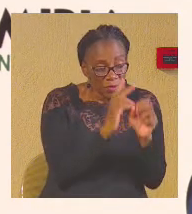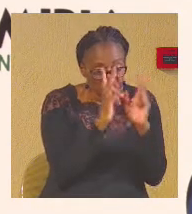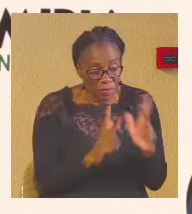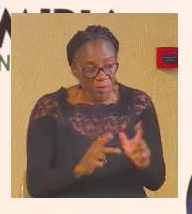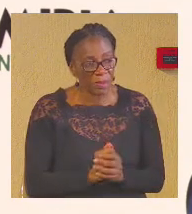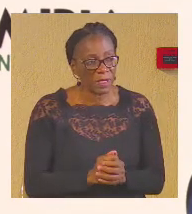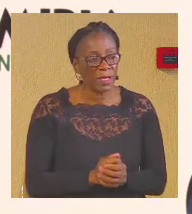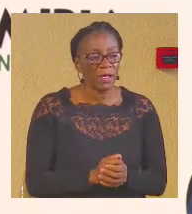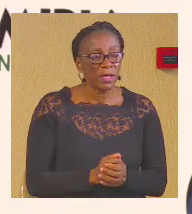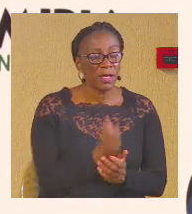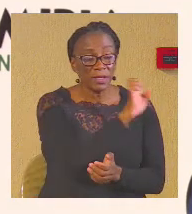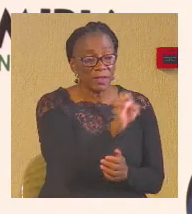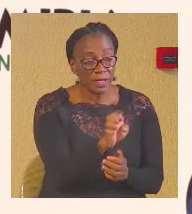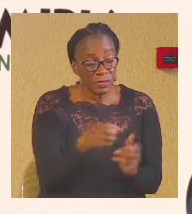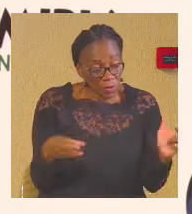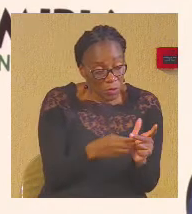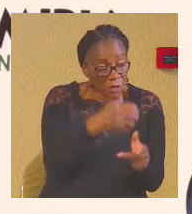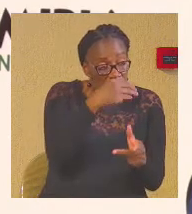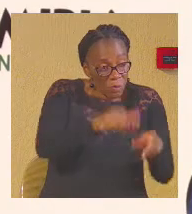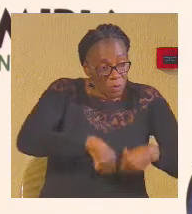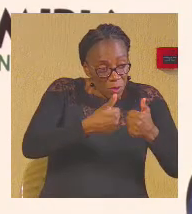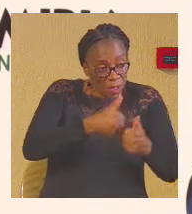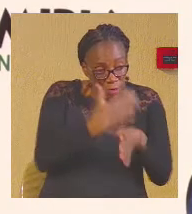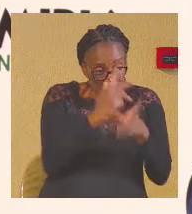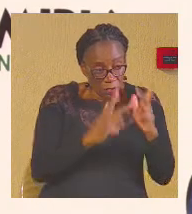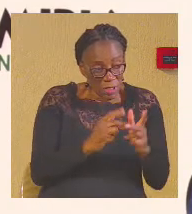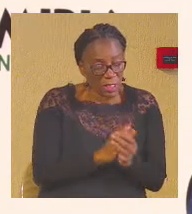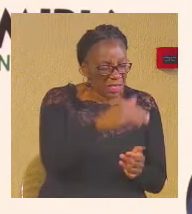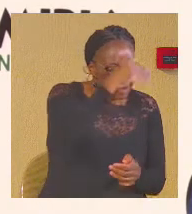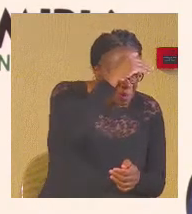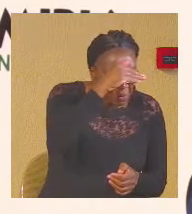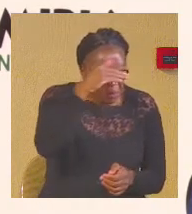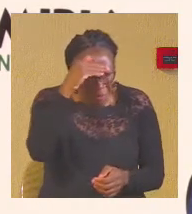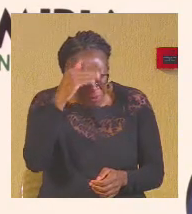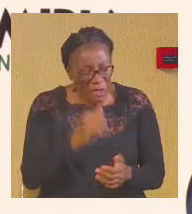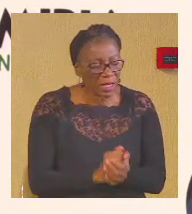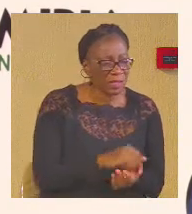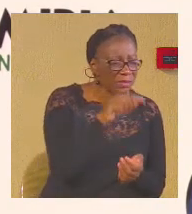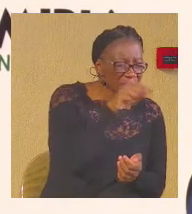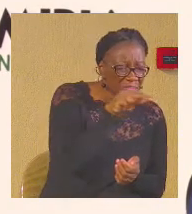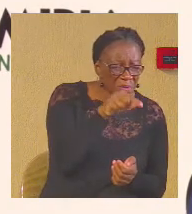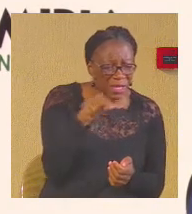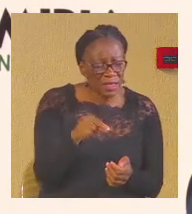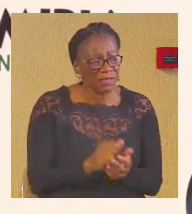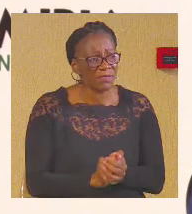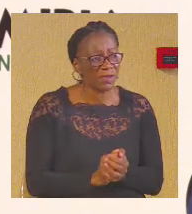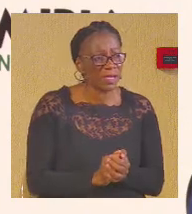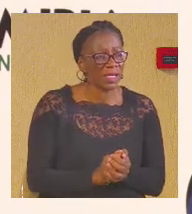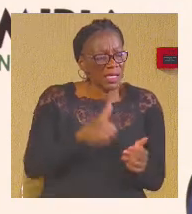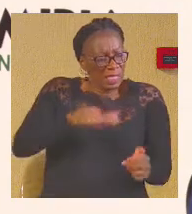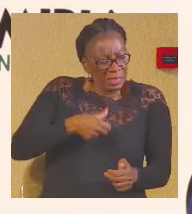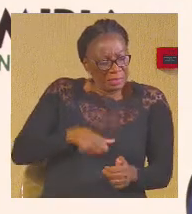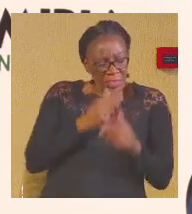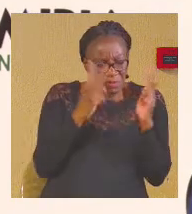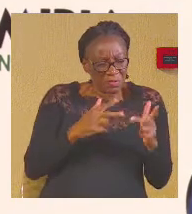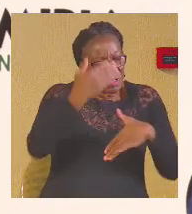provide the necessary public education and to refer patients that may perhaps require to be screened and tested